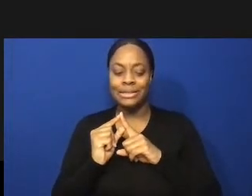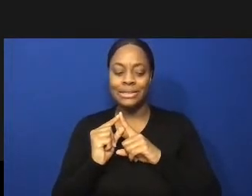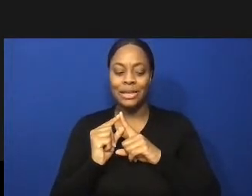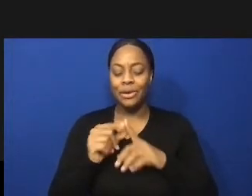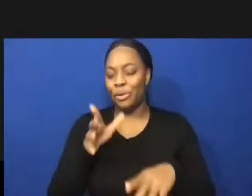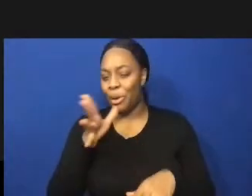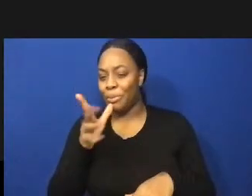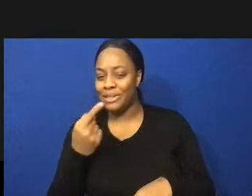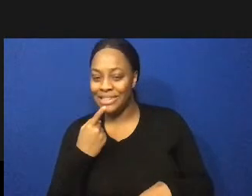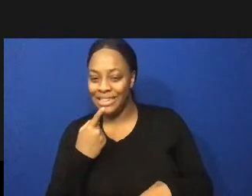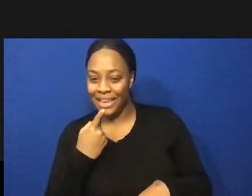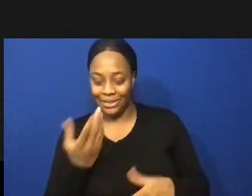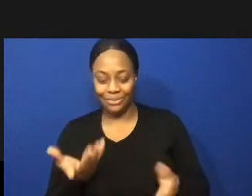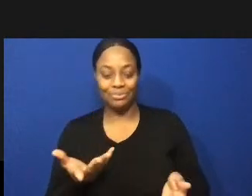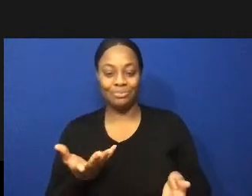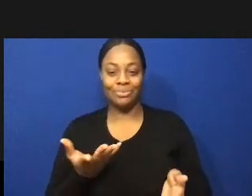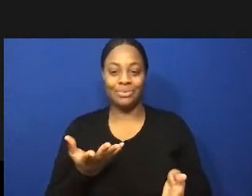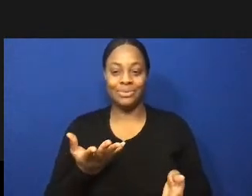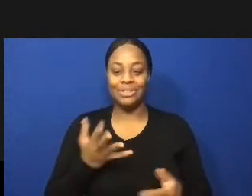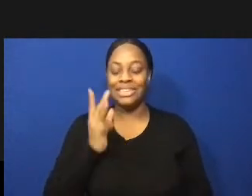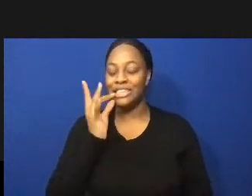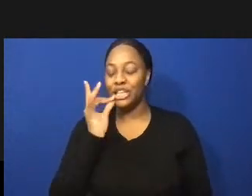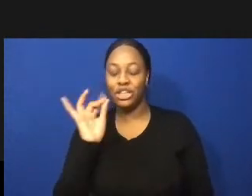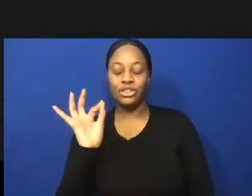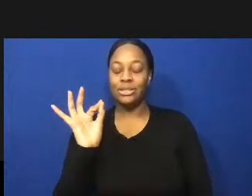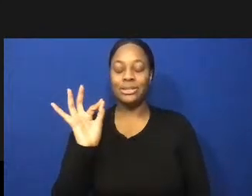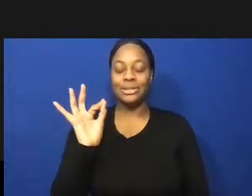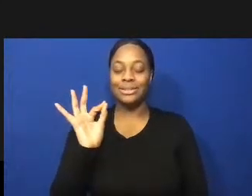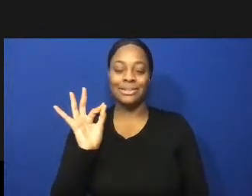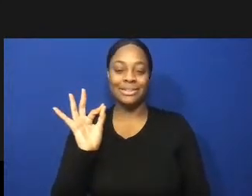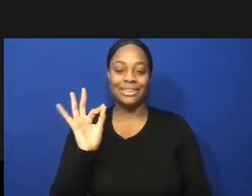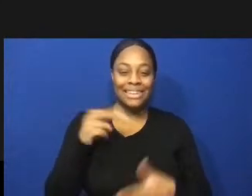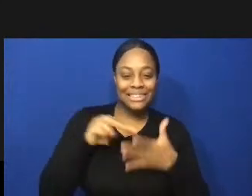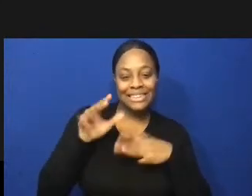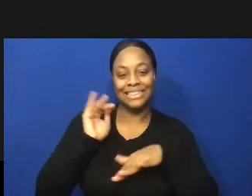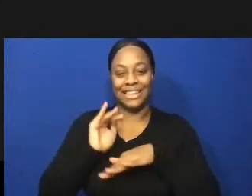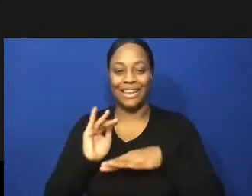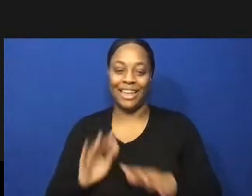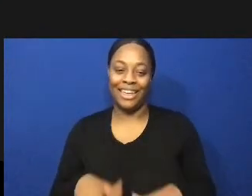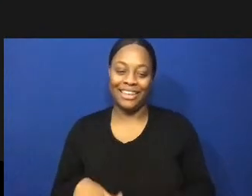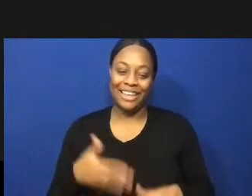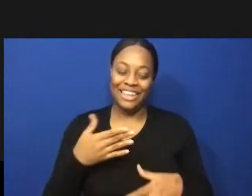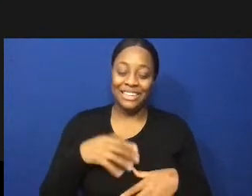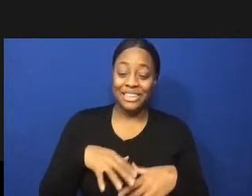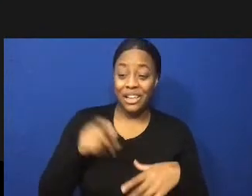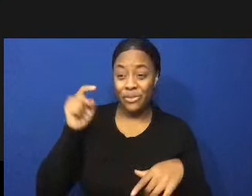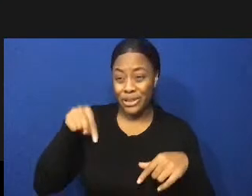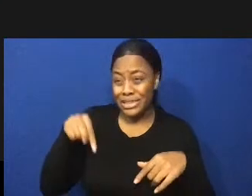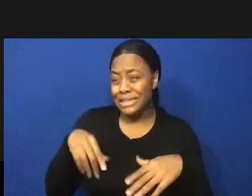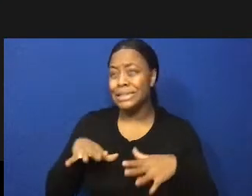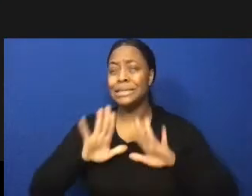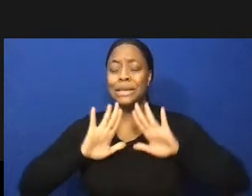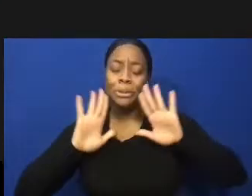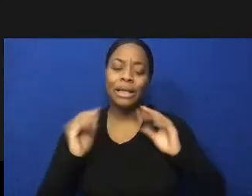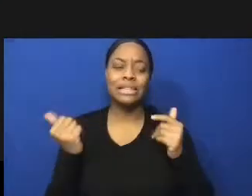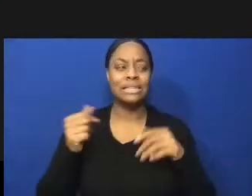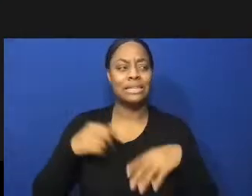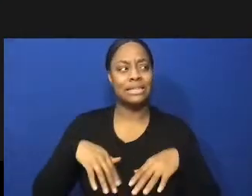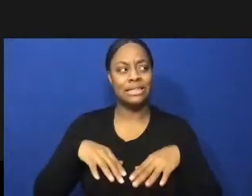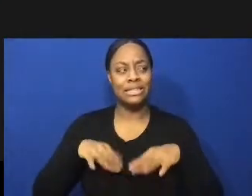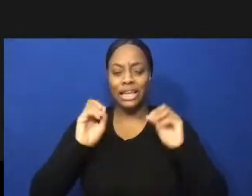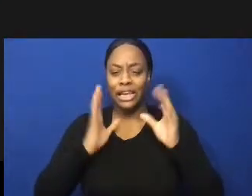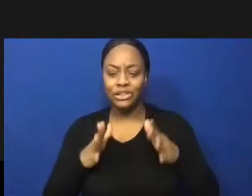mama, Gloria Grimes. Delicious, delightful dancing night. Yes, especially with these amazing